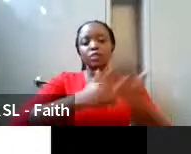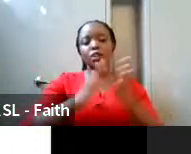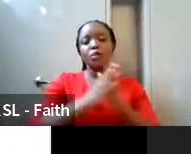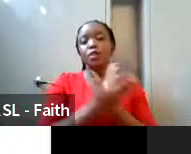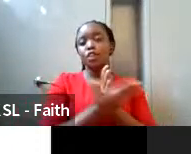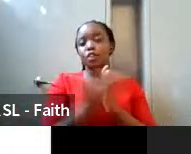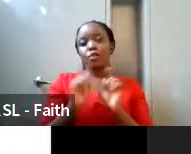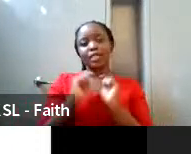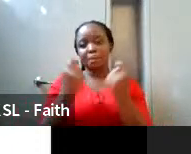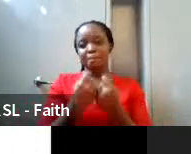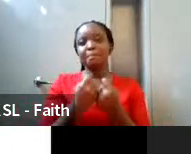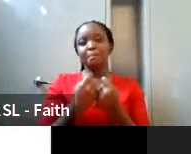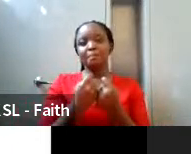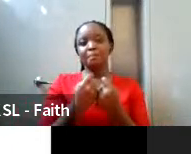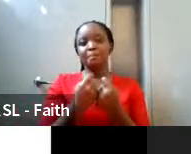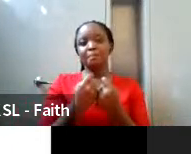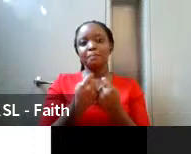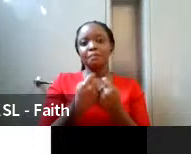guys